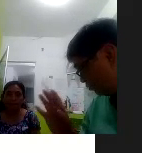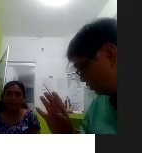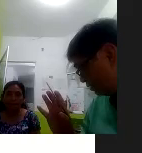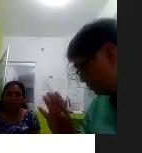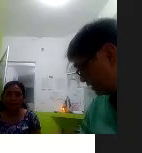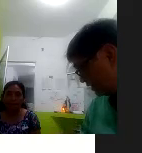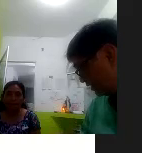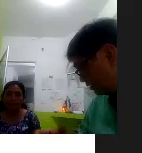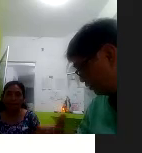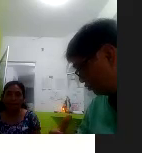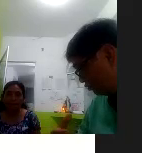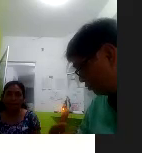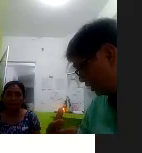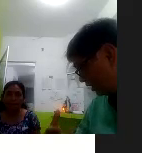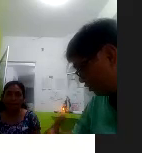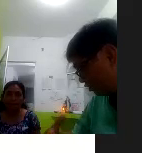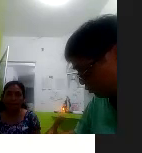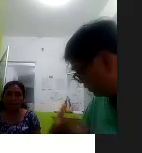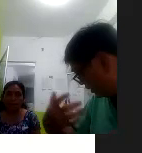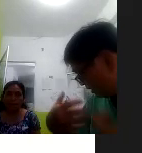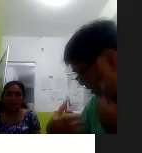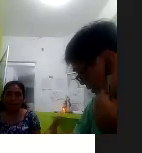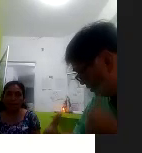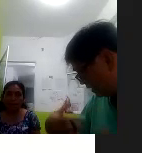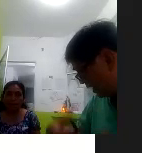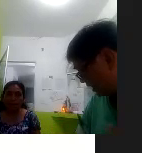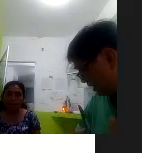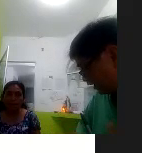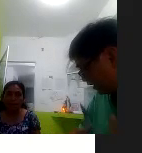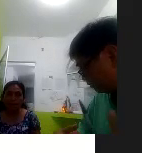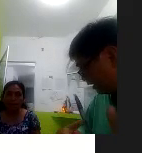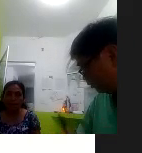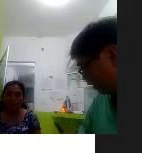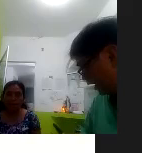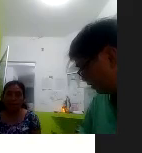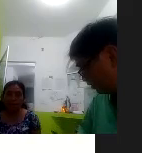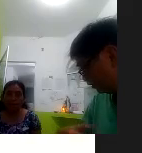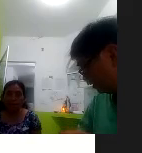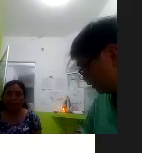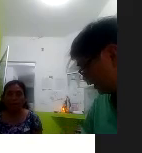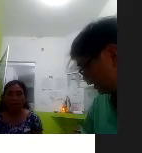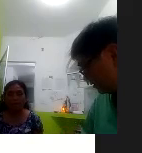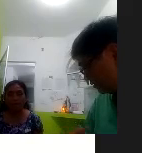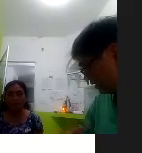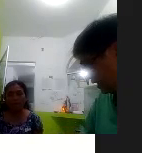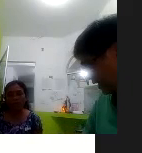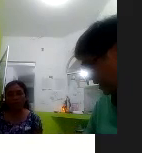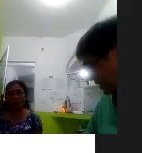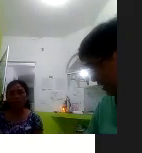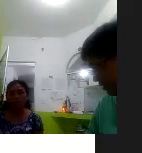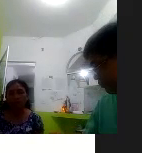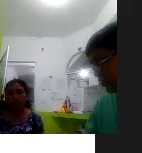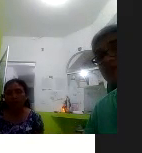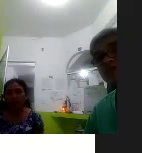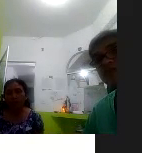la última paciente que vino como toda edematizada, manipulada y todo eso de sus genitales?